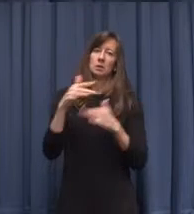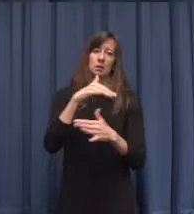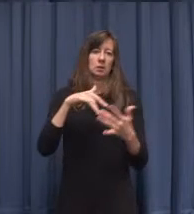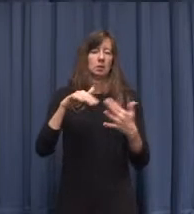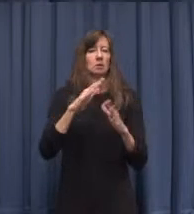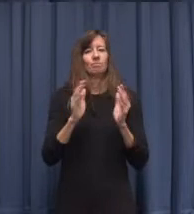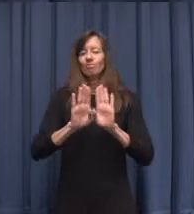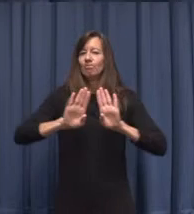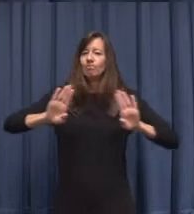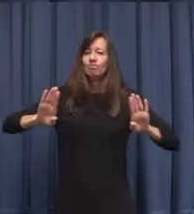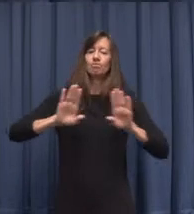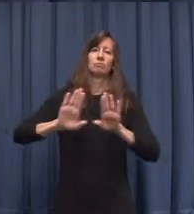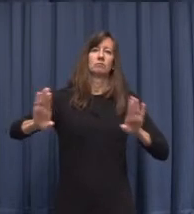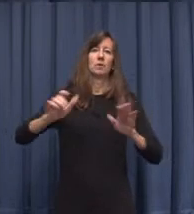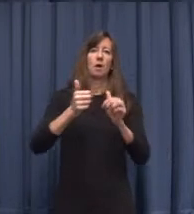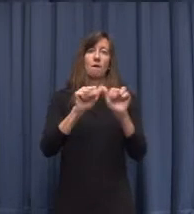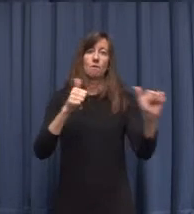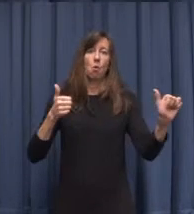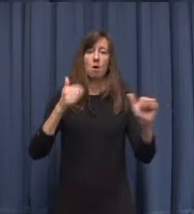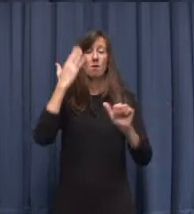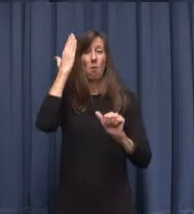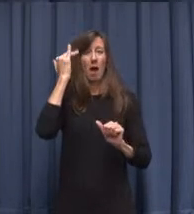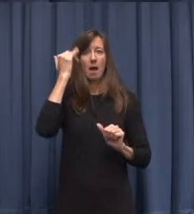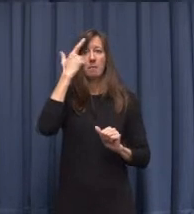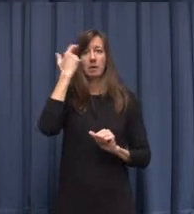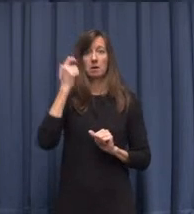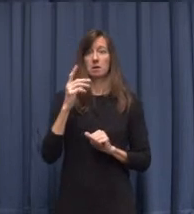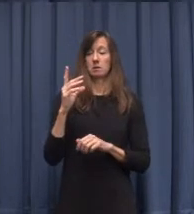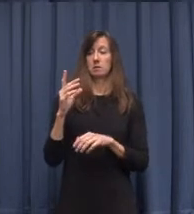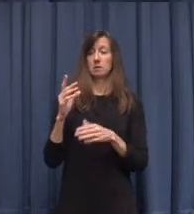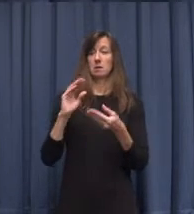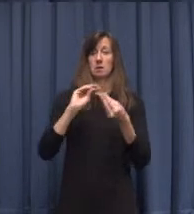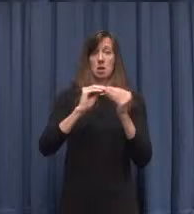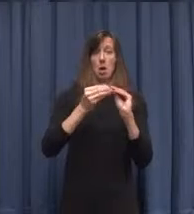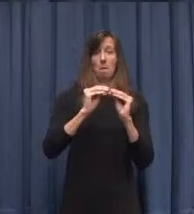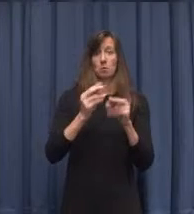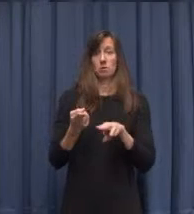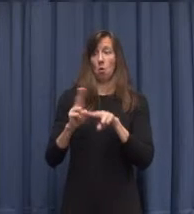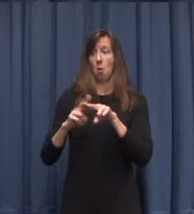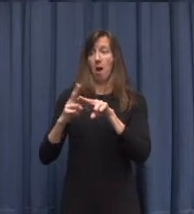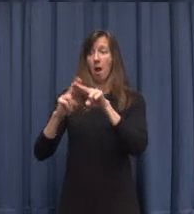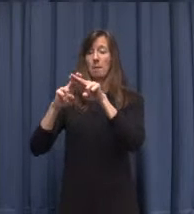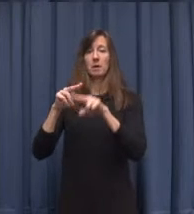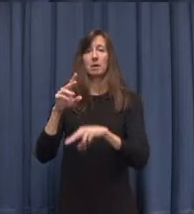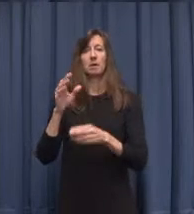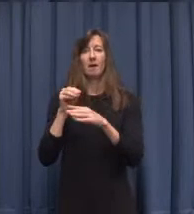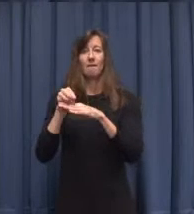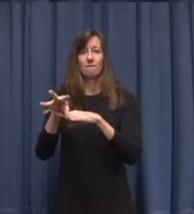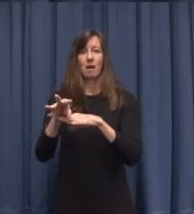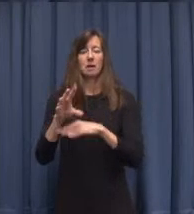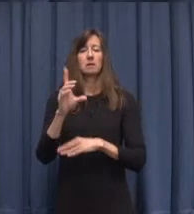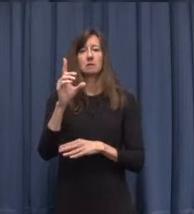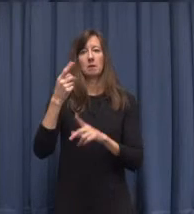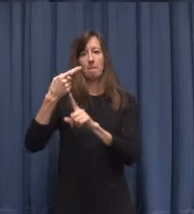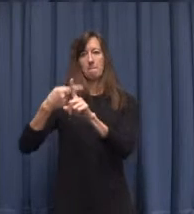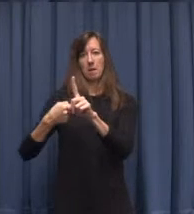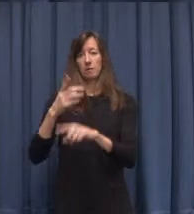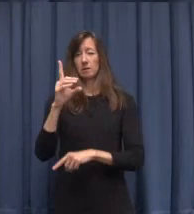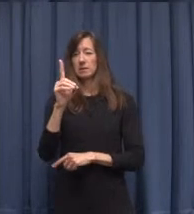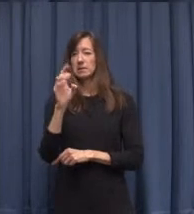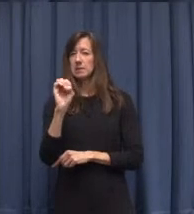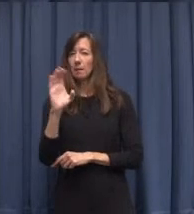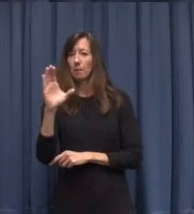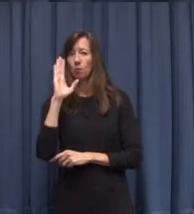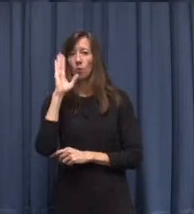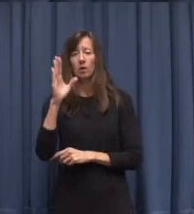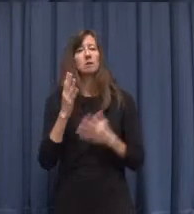in, and that's just not what I know any of us want. So please, let's continue to use these